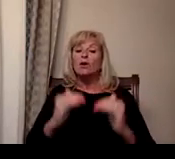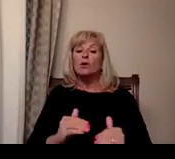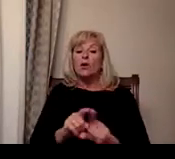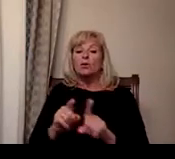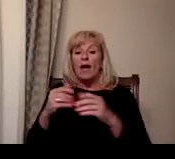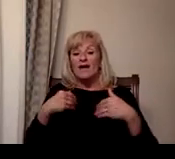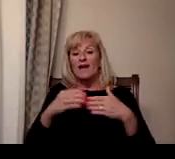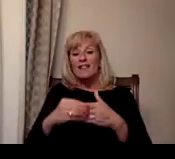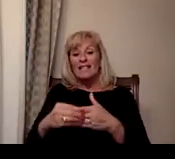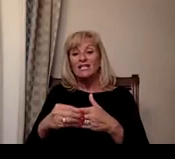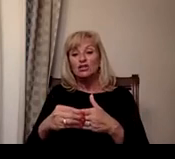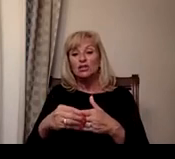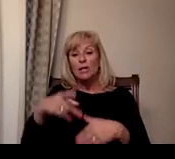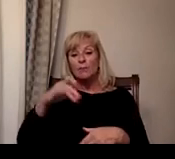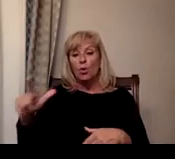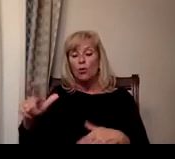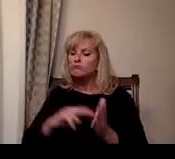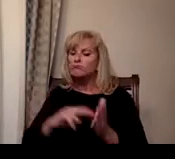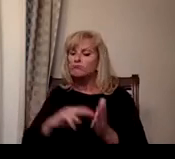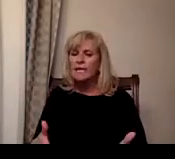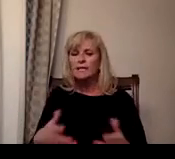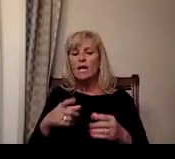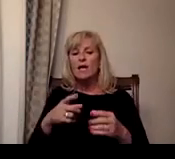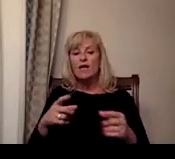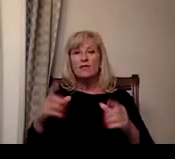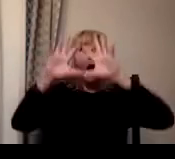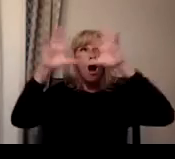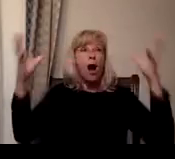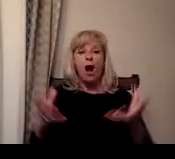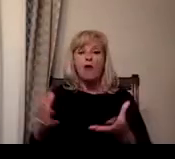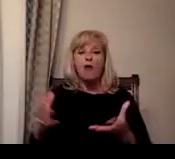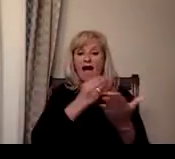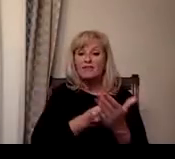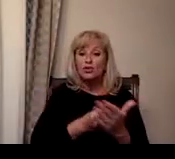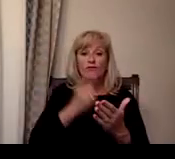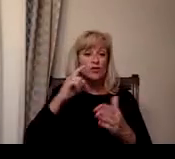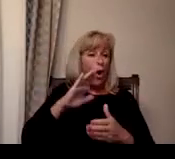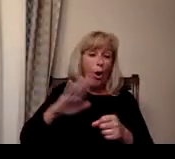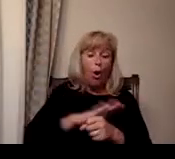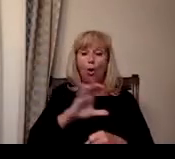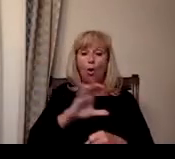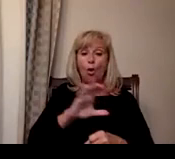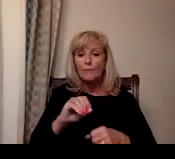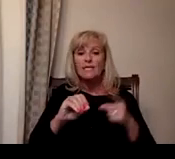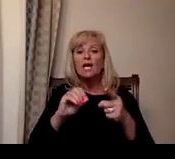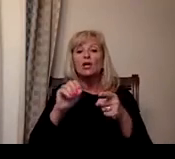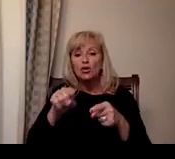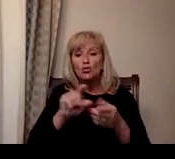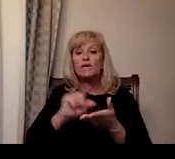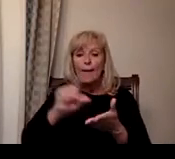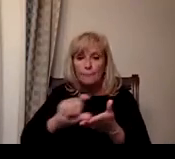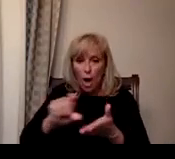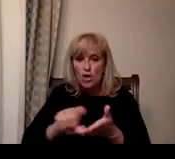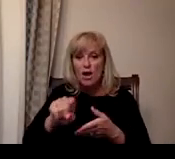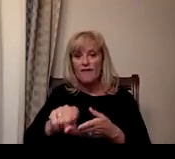pools, which allow you to get a piece of the revenue of the entire company. So those are revenue shares. And